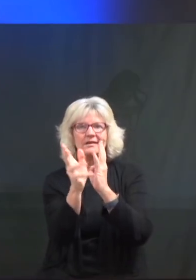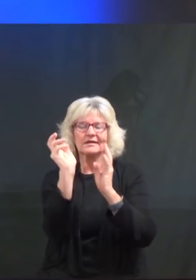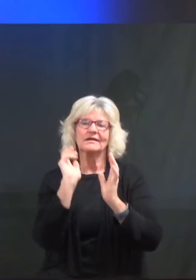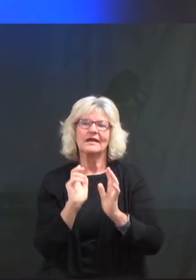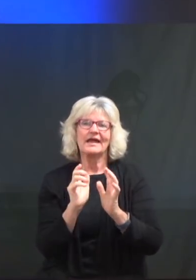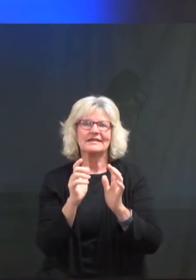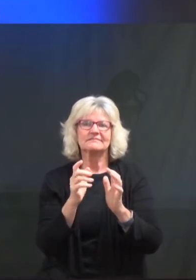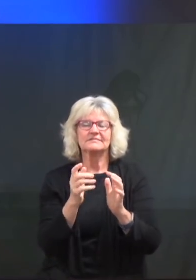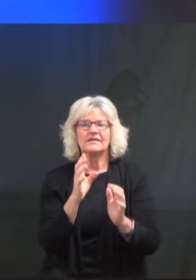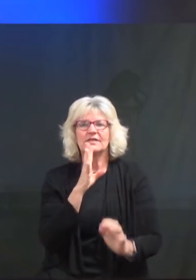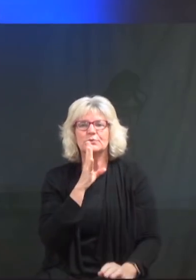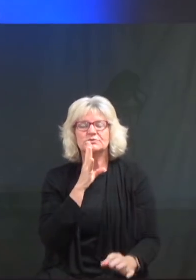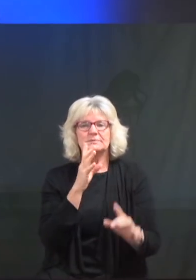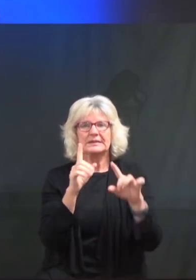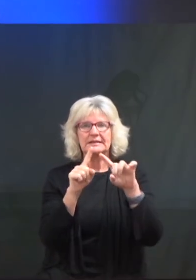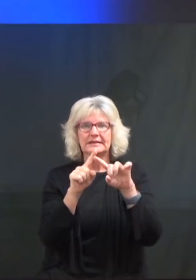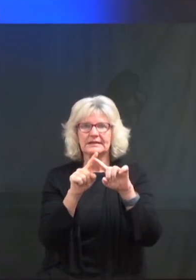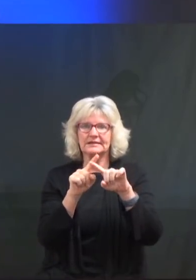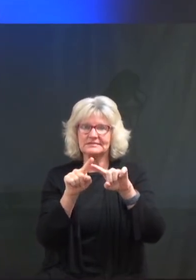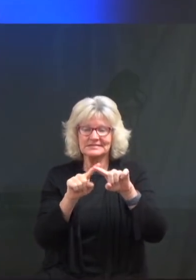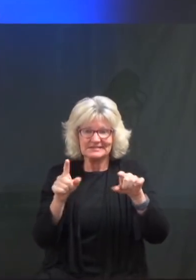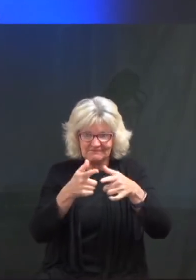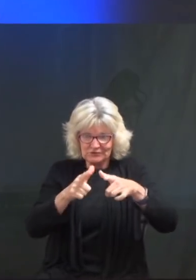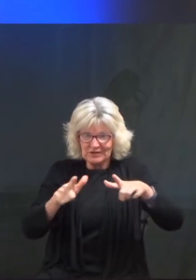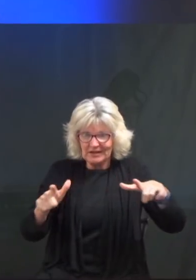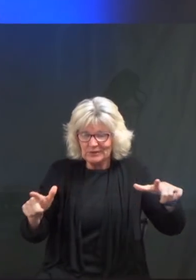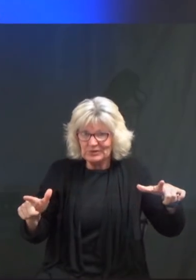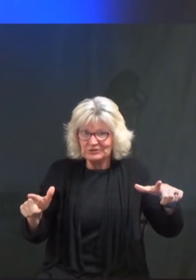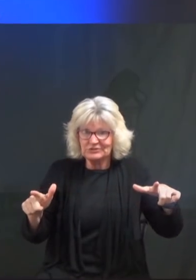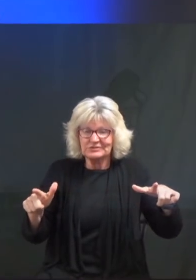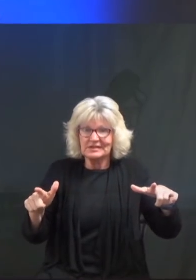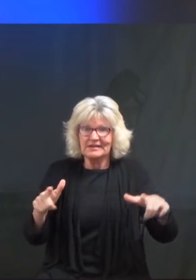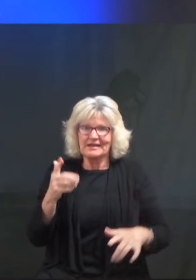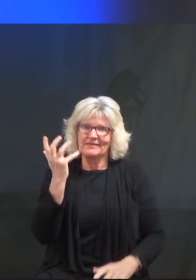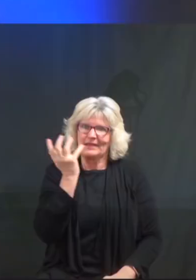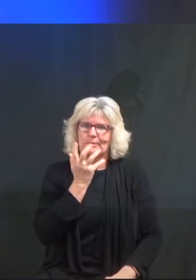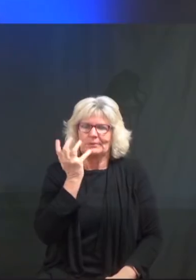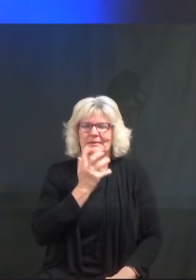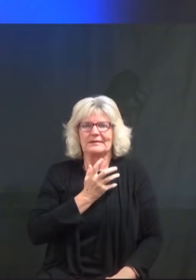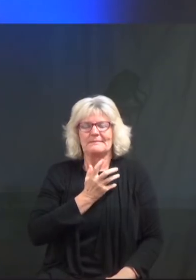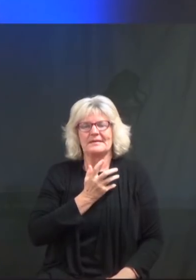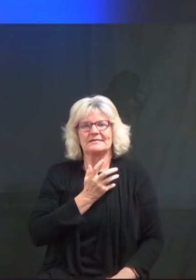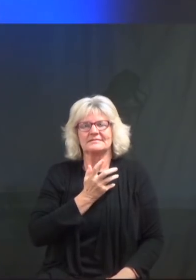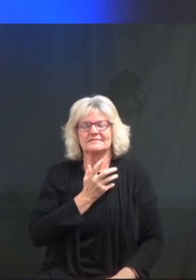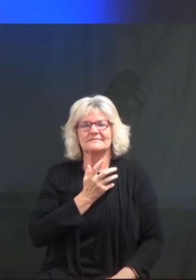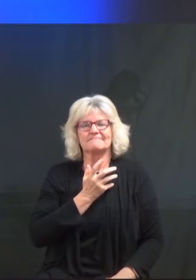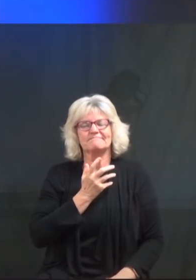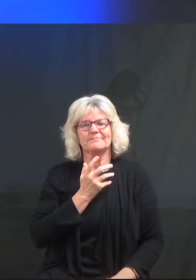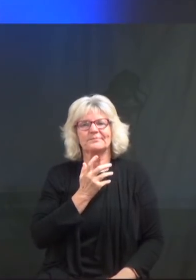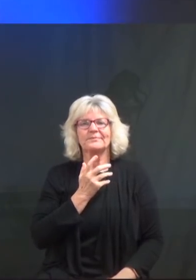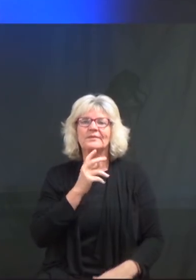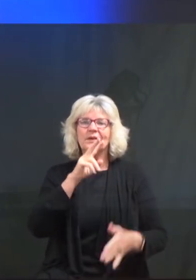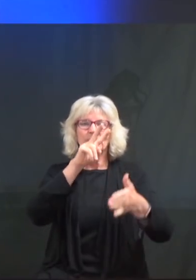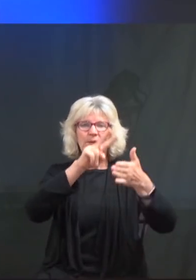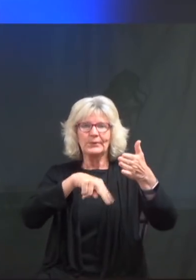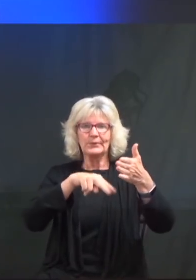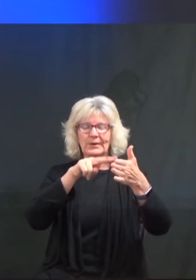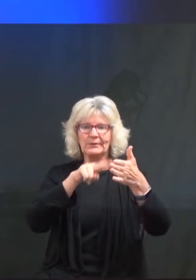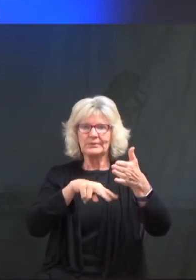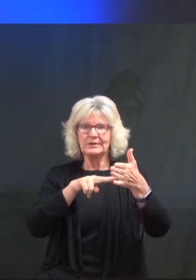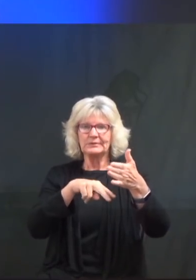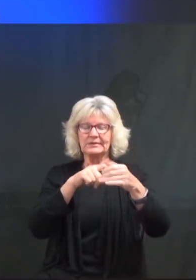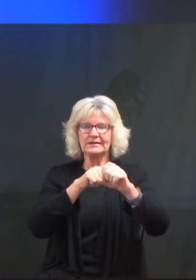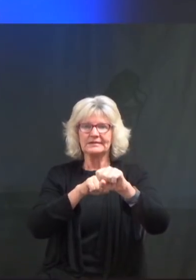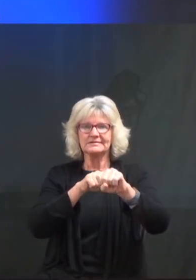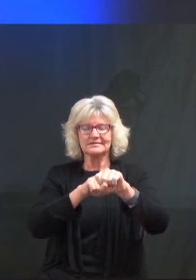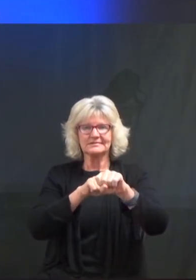had never spoken in before. That would have been amazing. What we read about this is that the time frame of